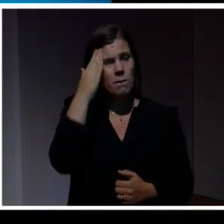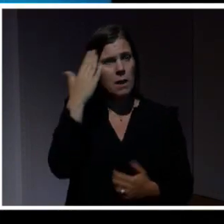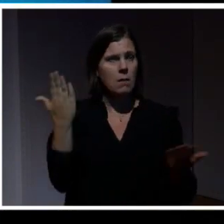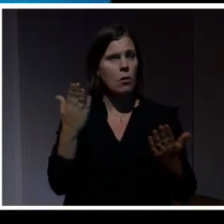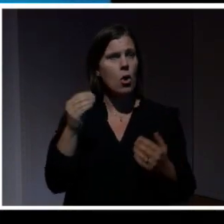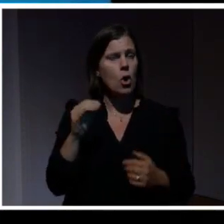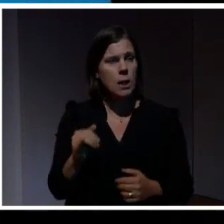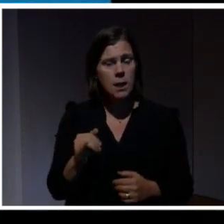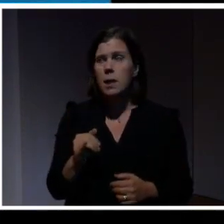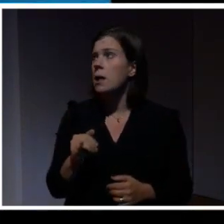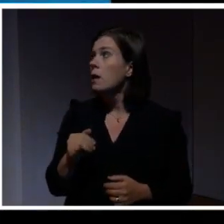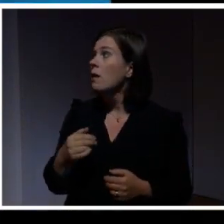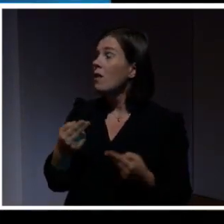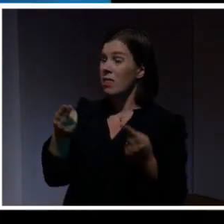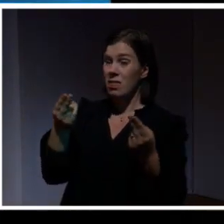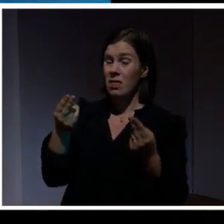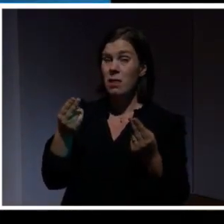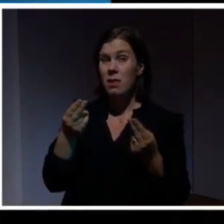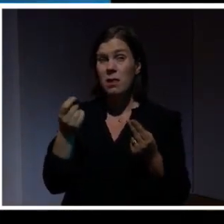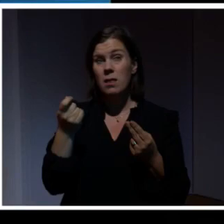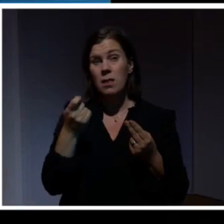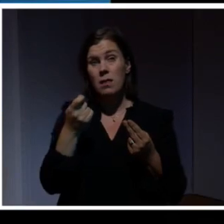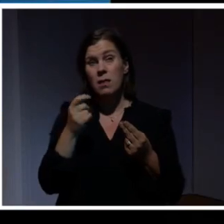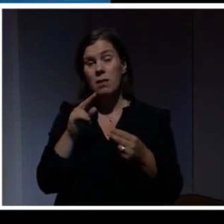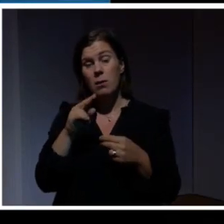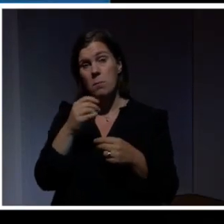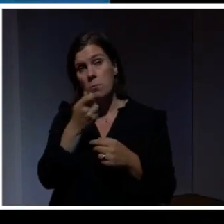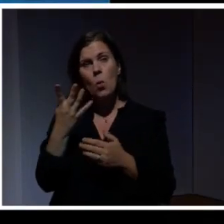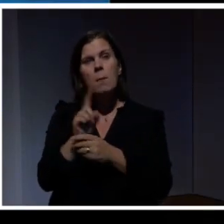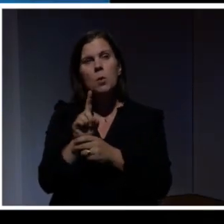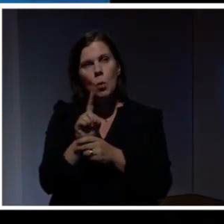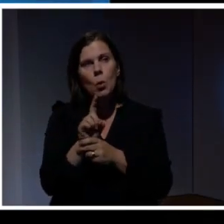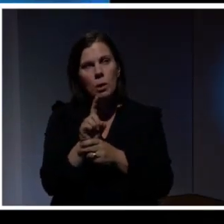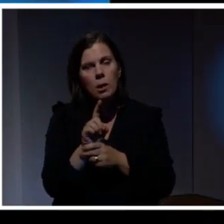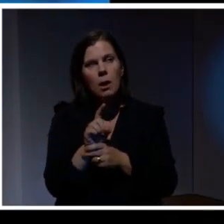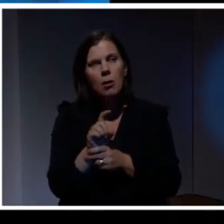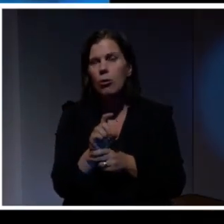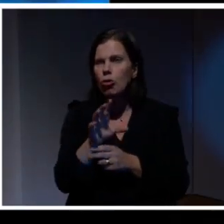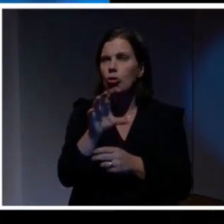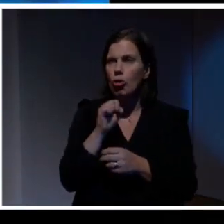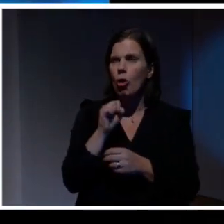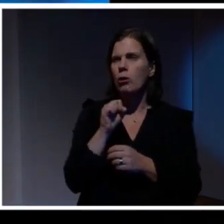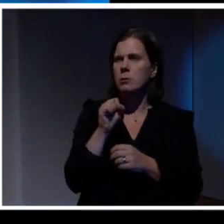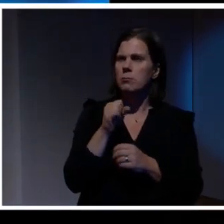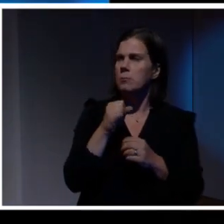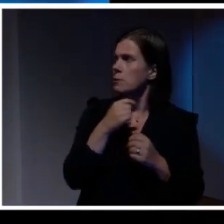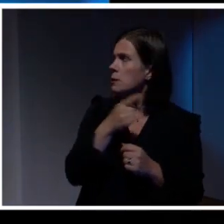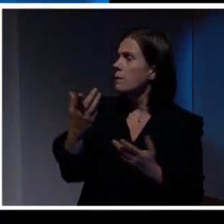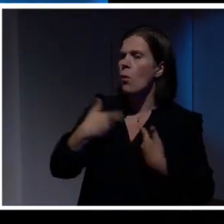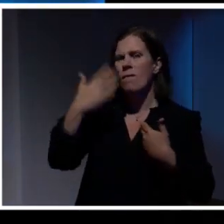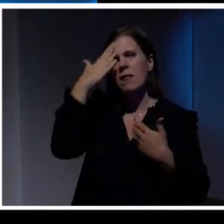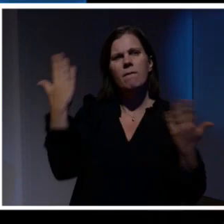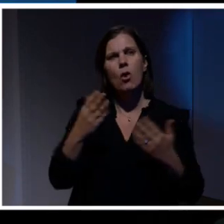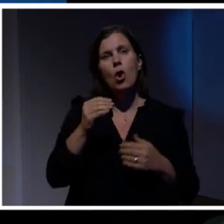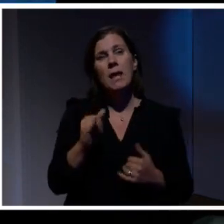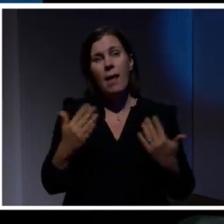So let's try and take the next few minutes and see if we can get at least a rudimentary understanding of AI. So